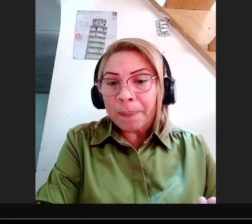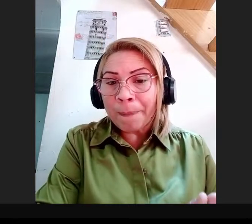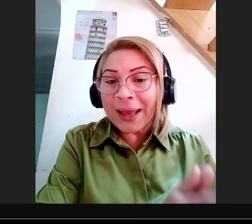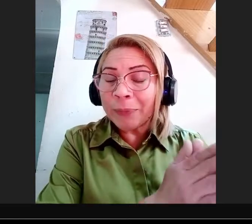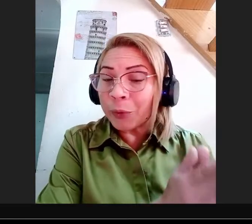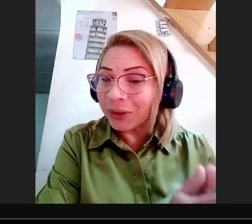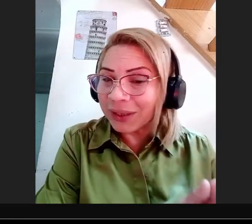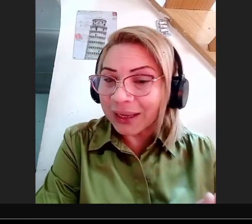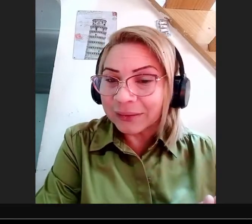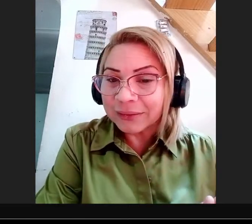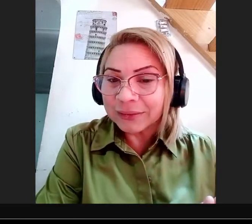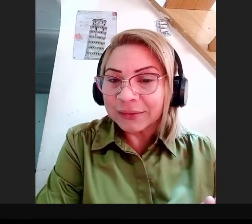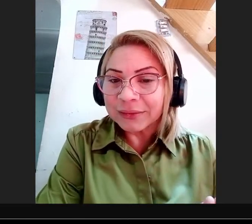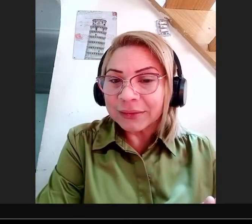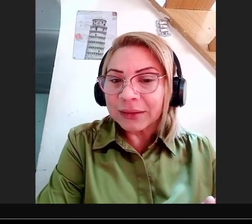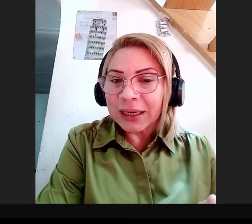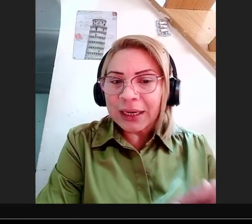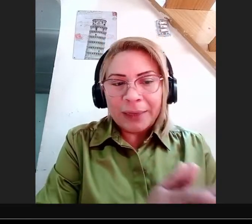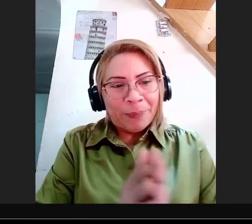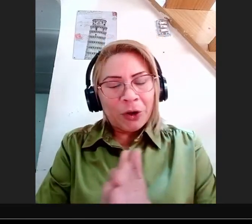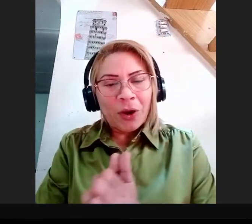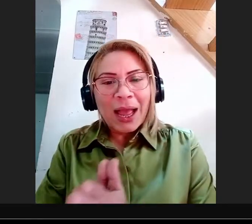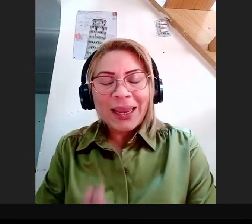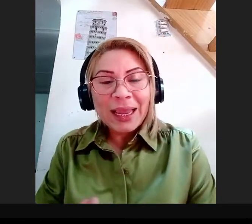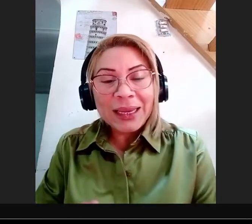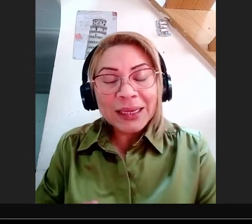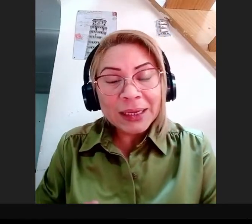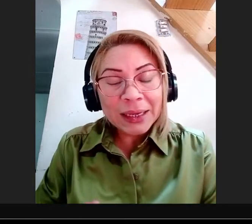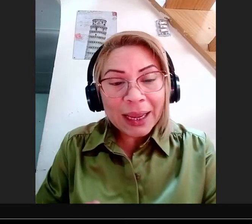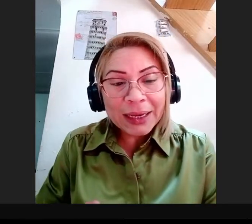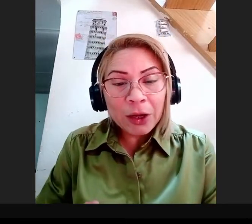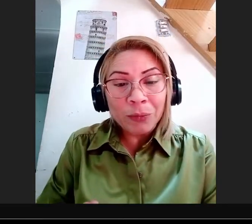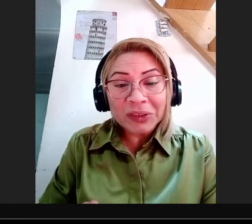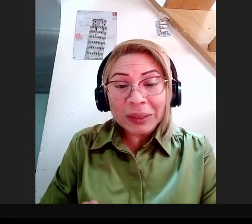So there's far more production to export.